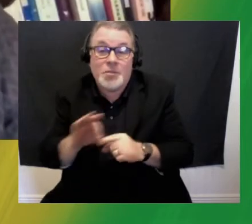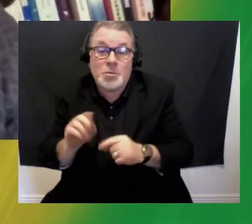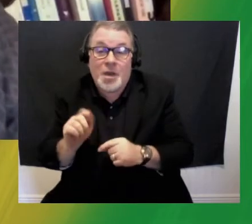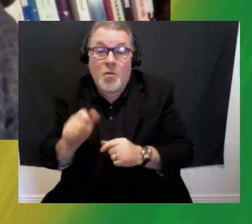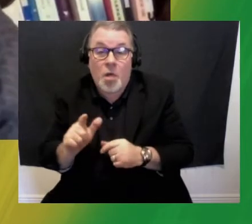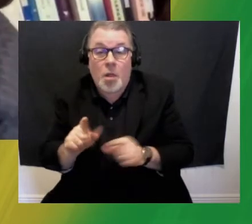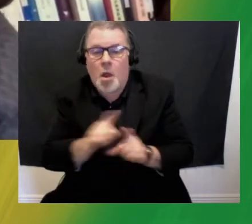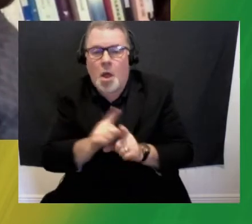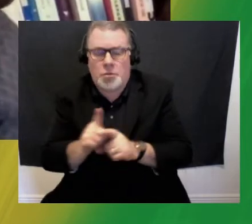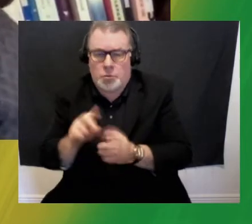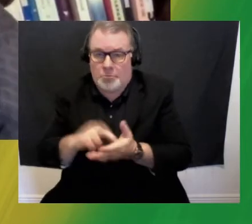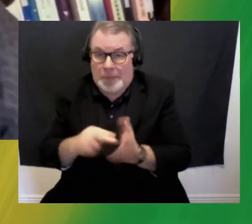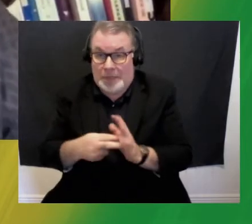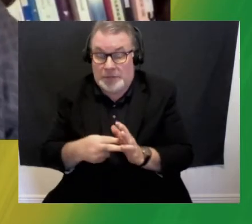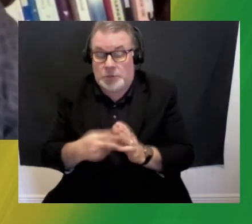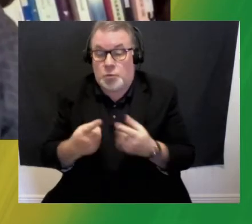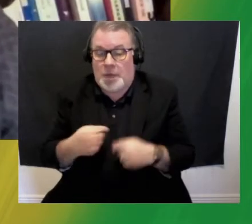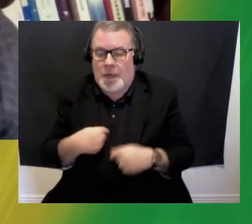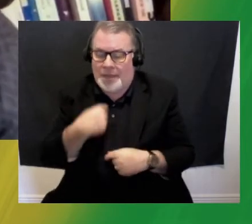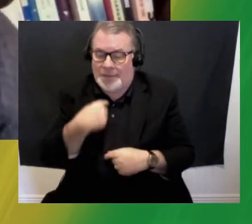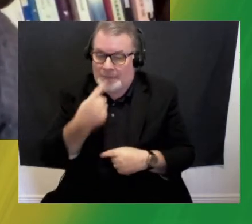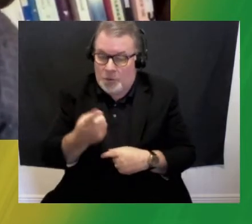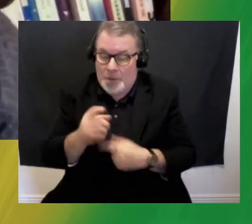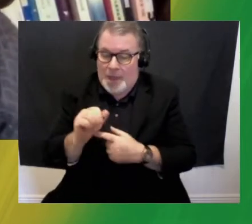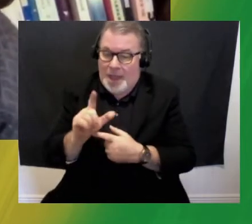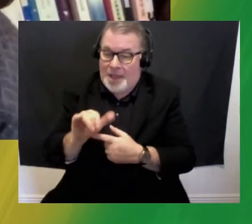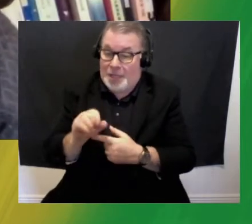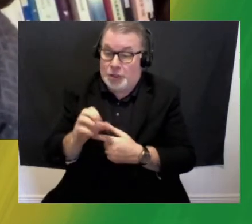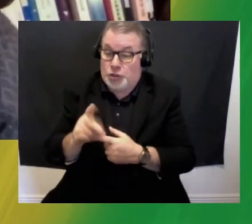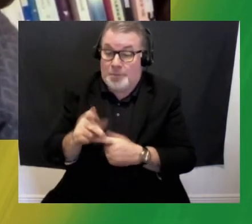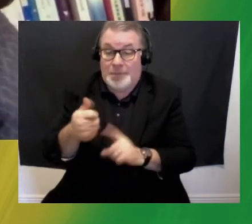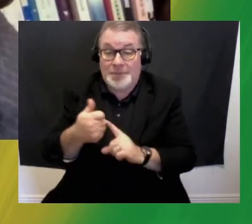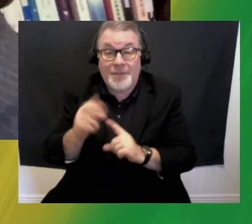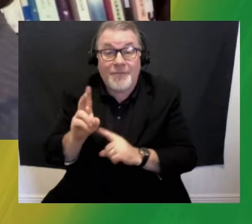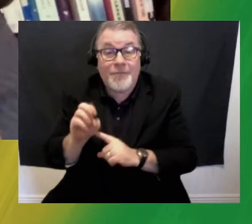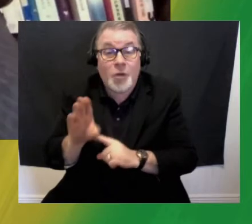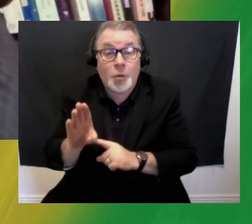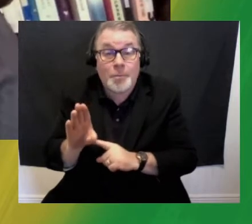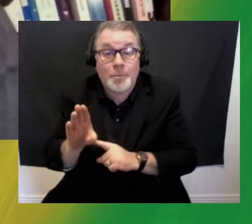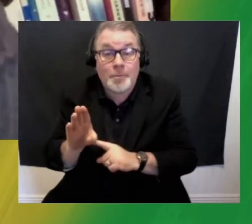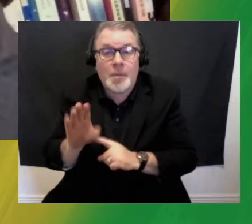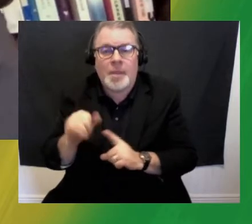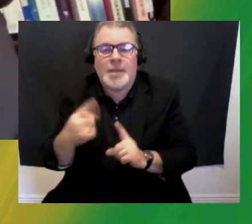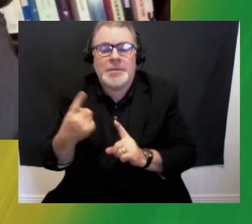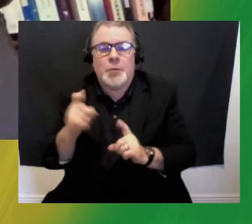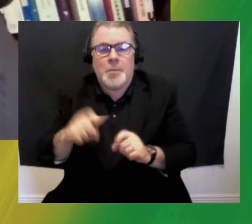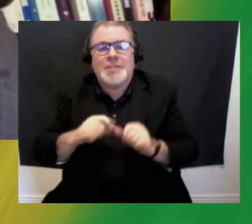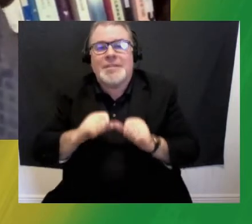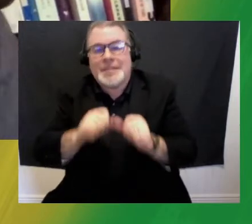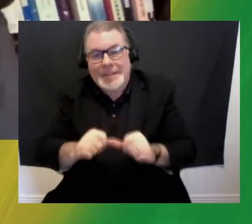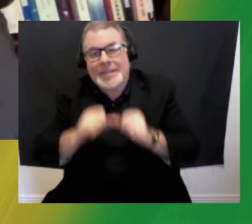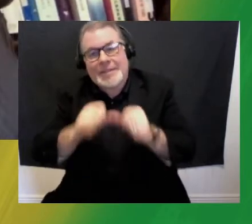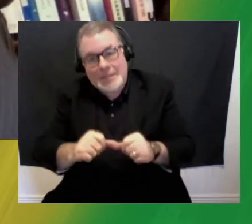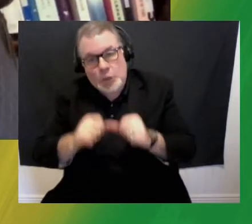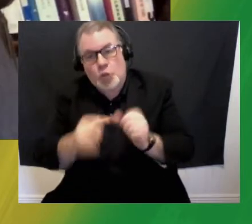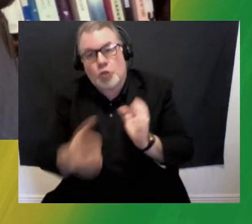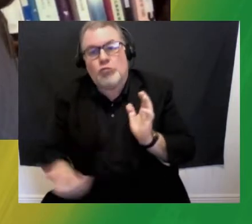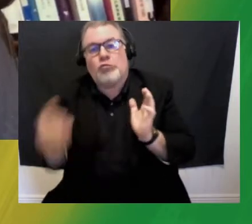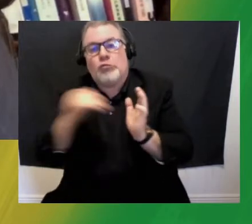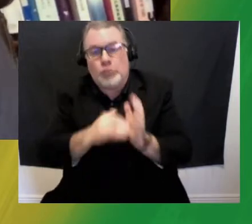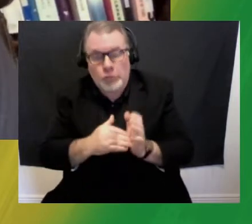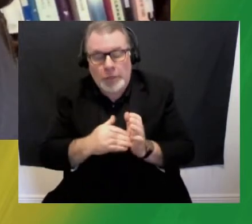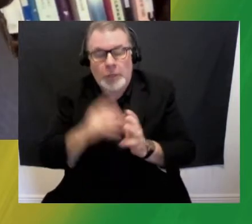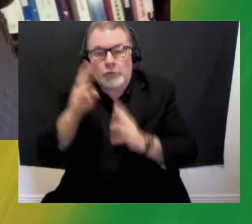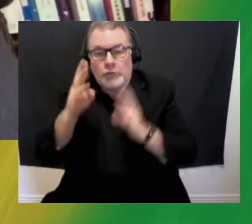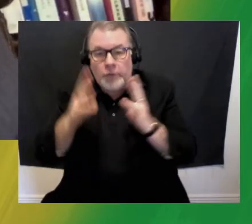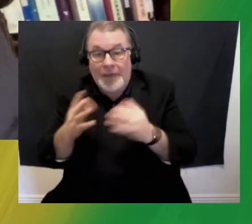also means when I say that allyship is a verb is that it's something that you have to continue to try to recreate even when you fall down and